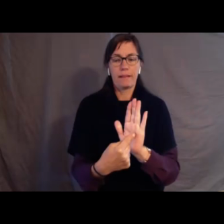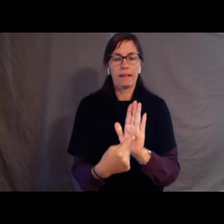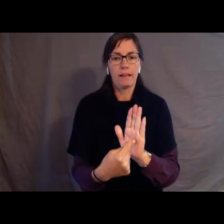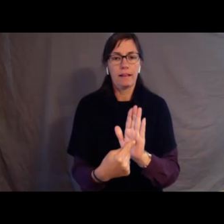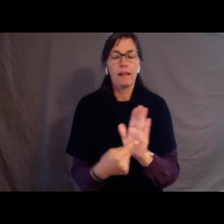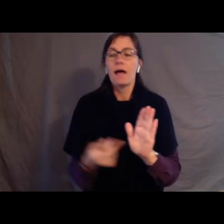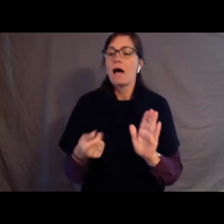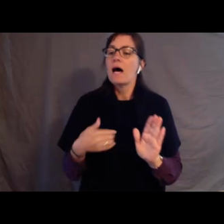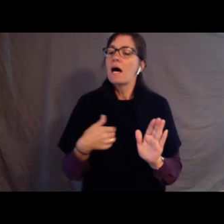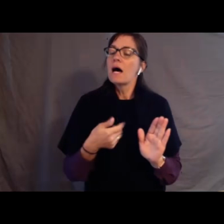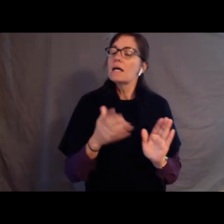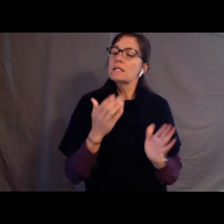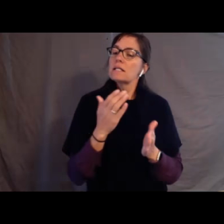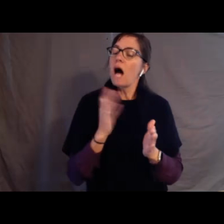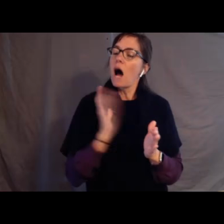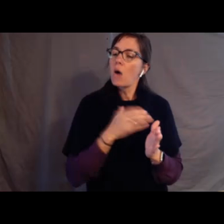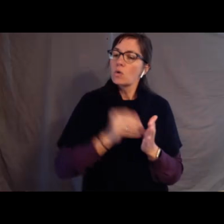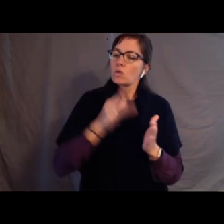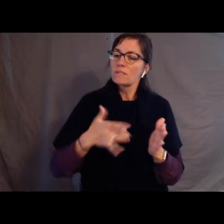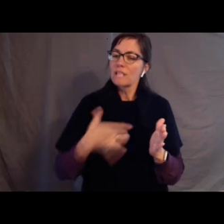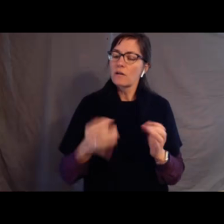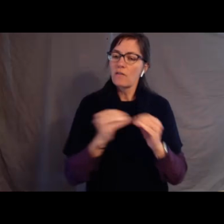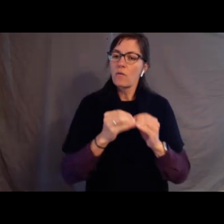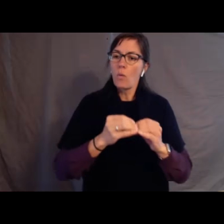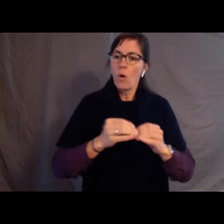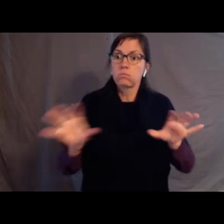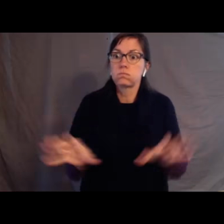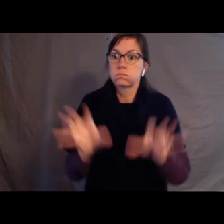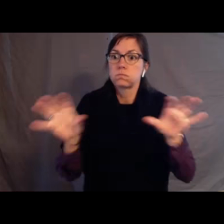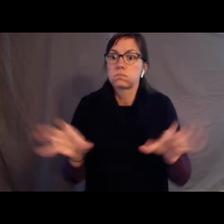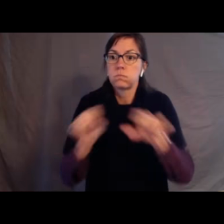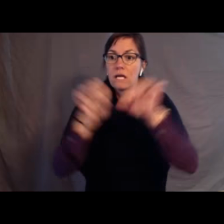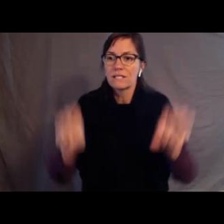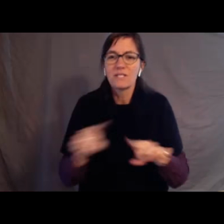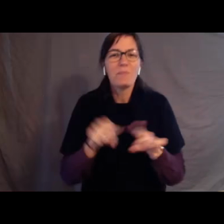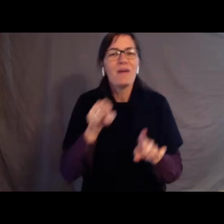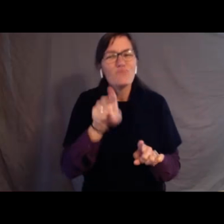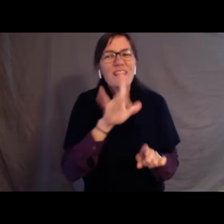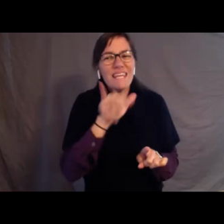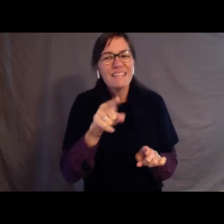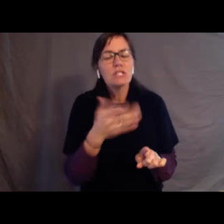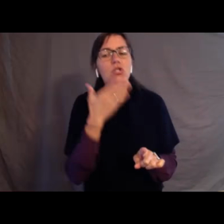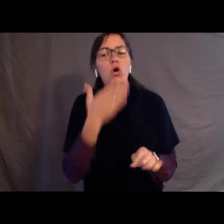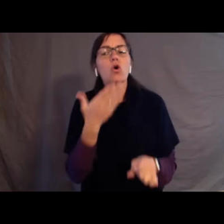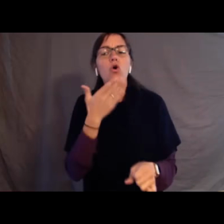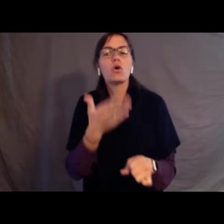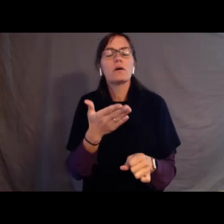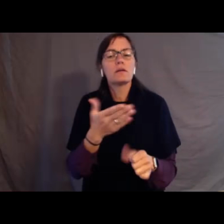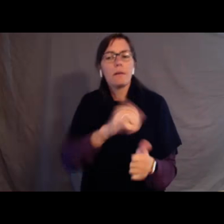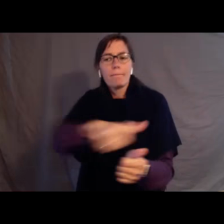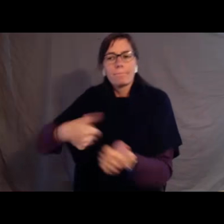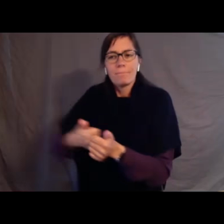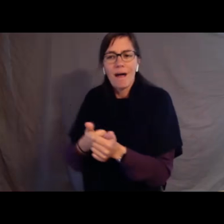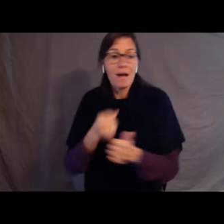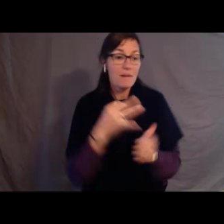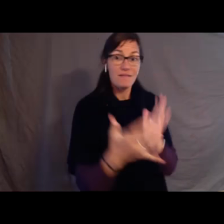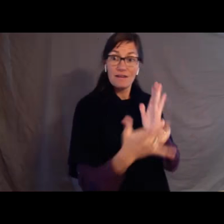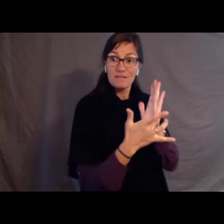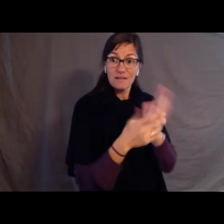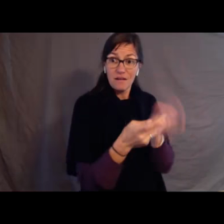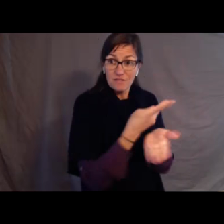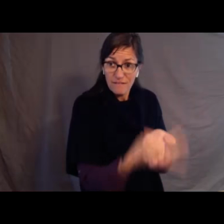elaborate systems, but communication boards are great to have as a backup when those devices break down or there's an issue.